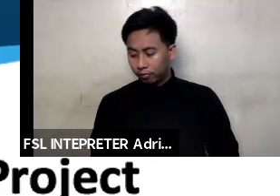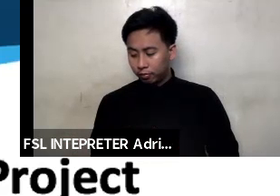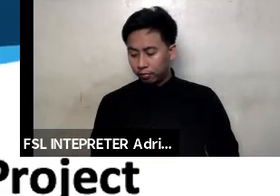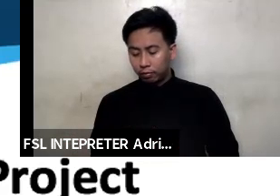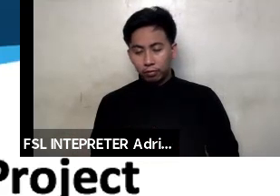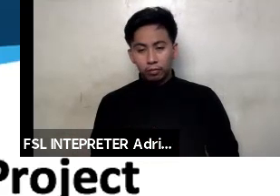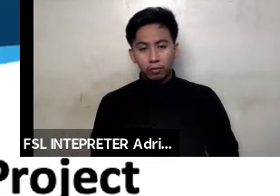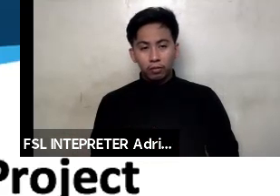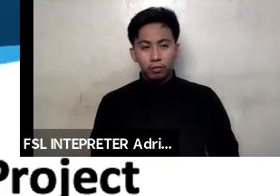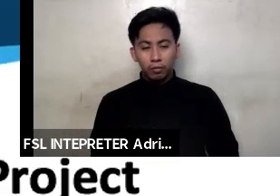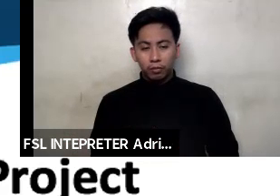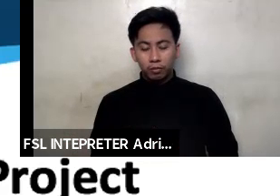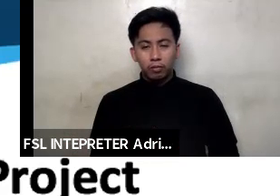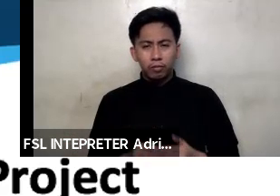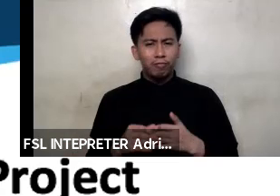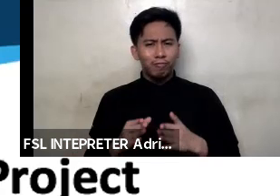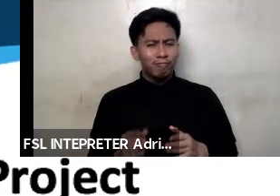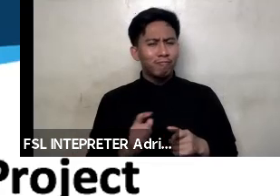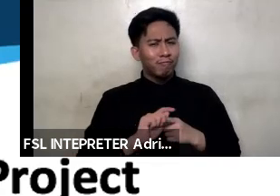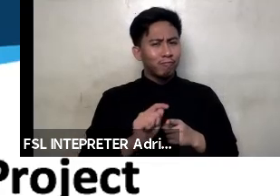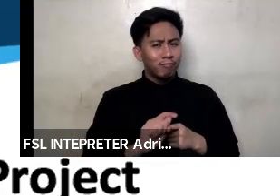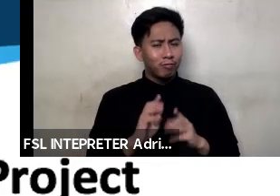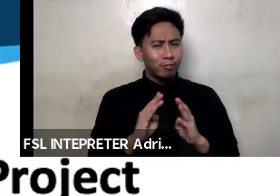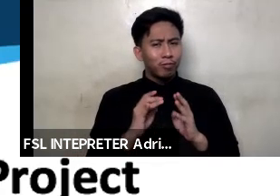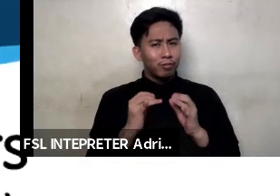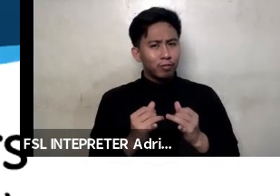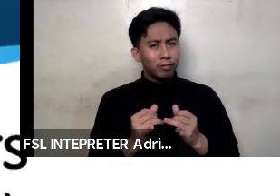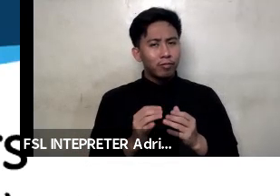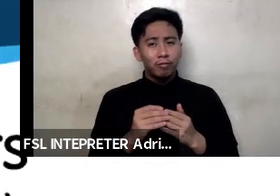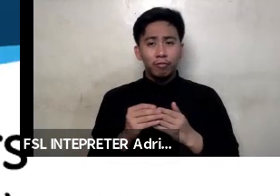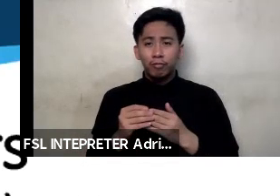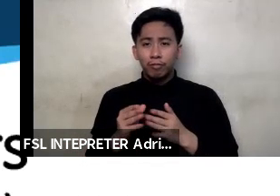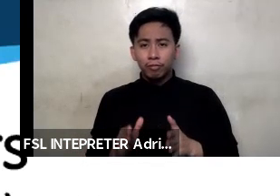The leadership trainings of barangay leaders. Next slide, please.